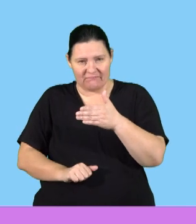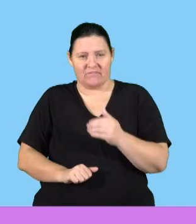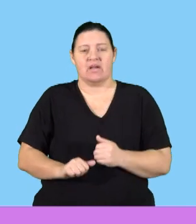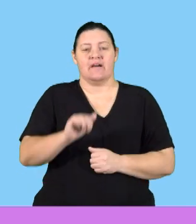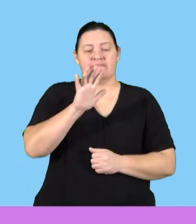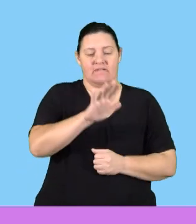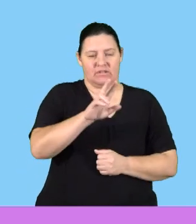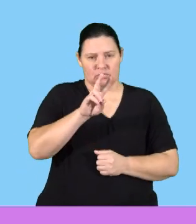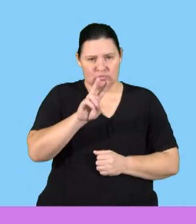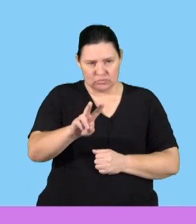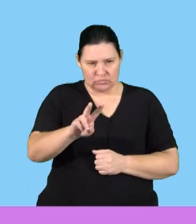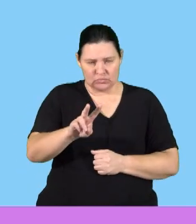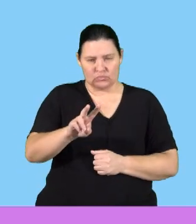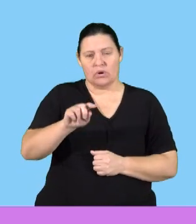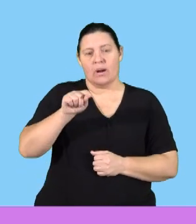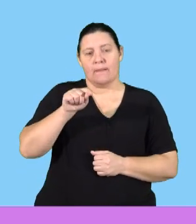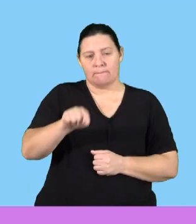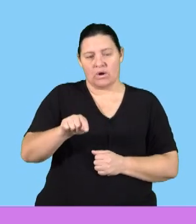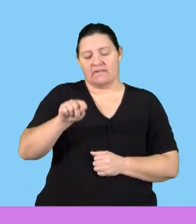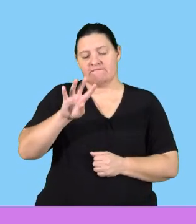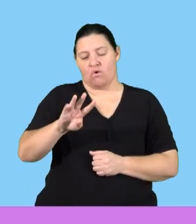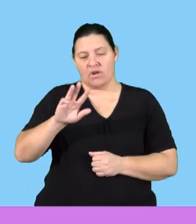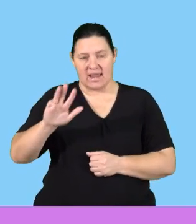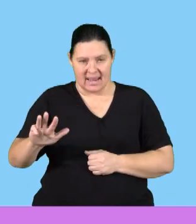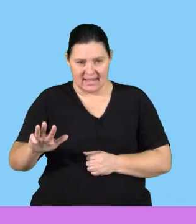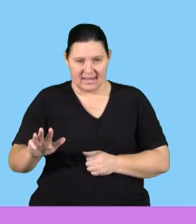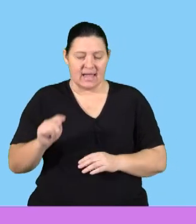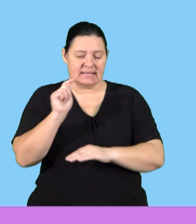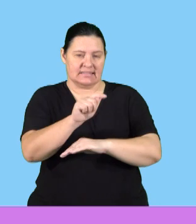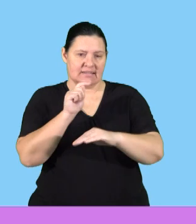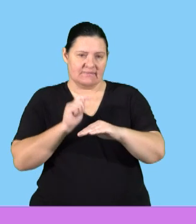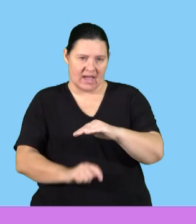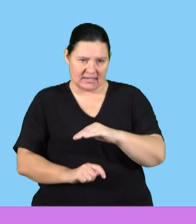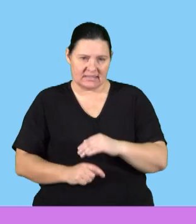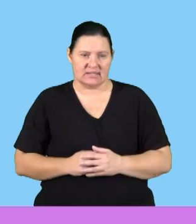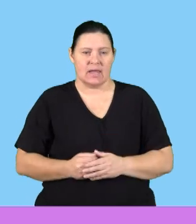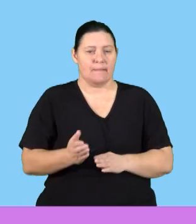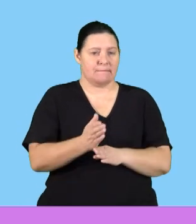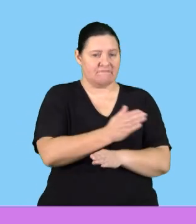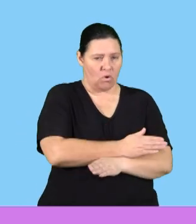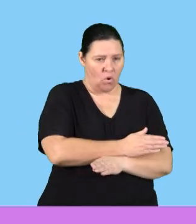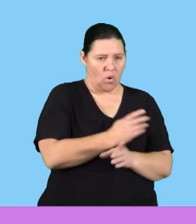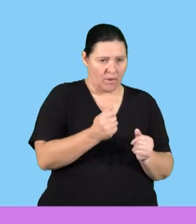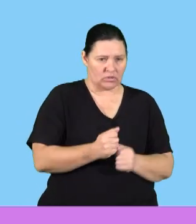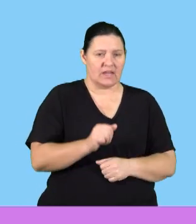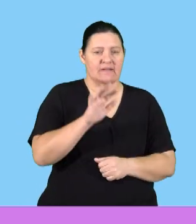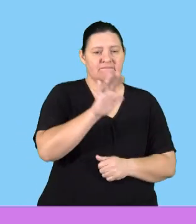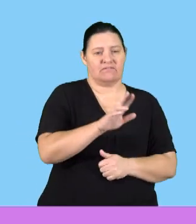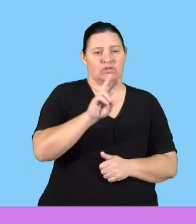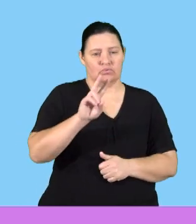subtract 52 rand 49, and we divide by the